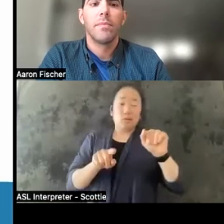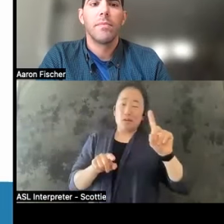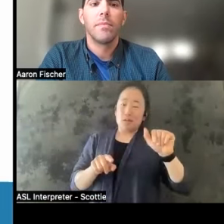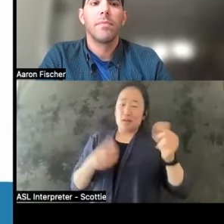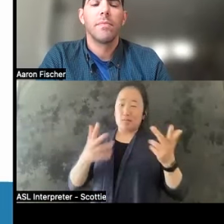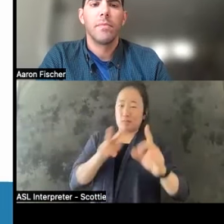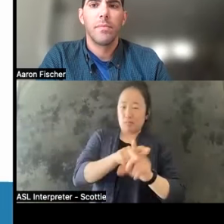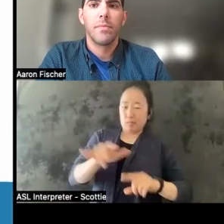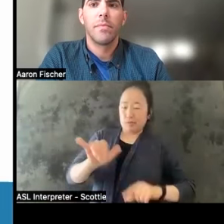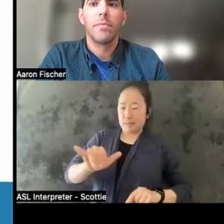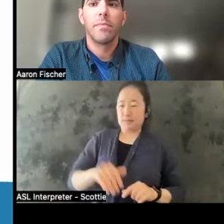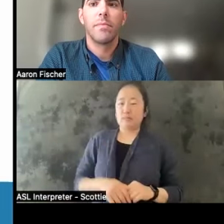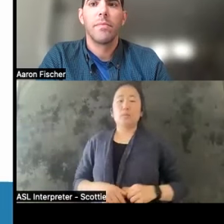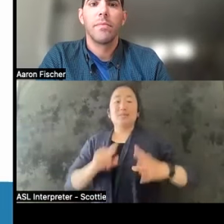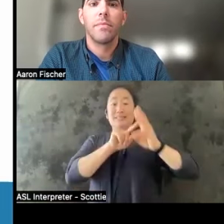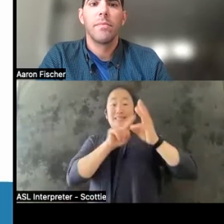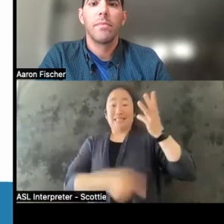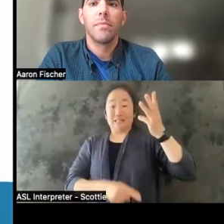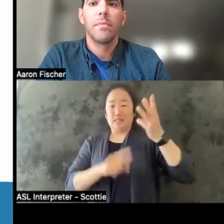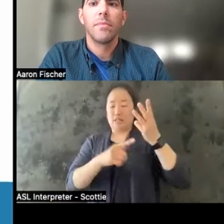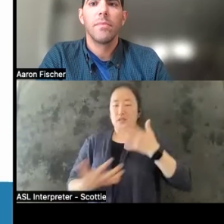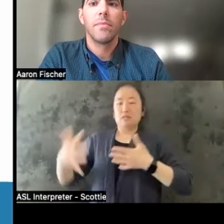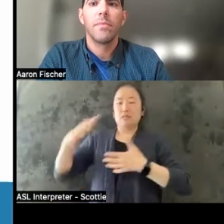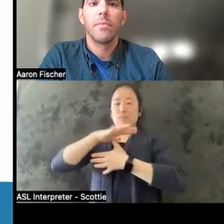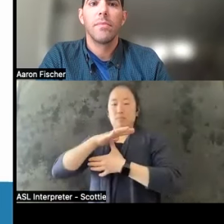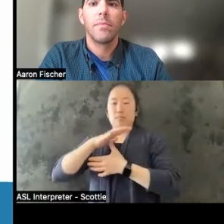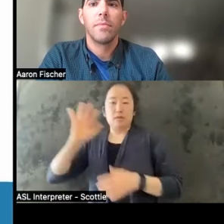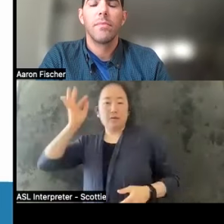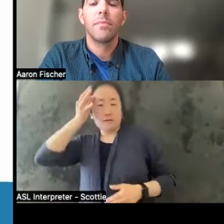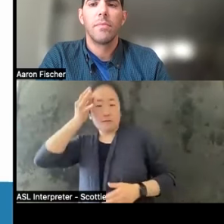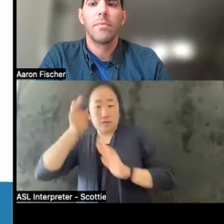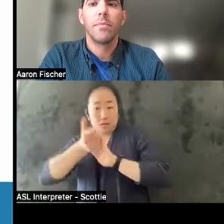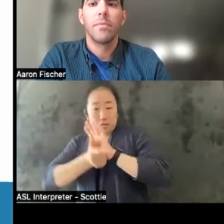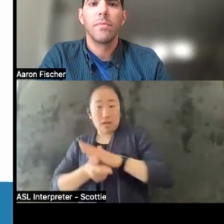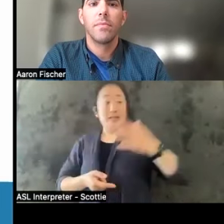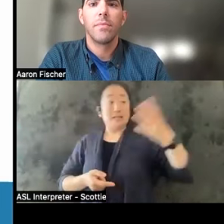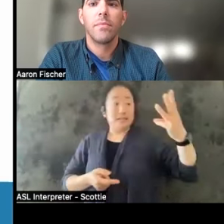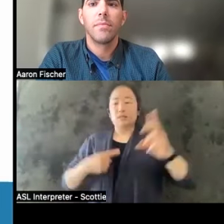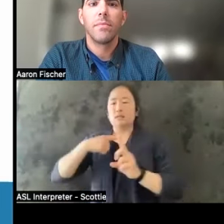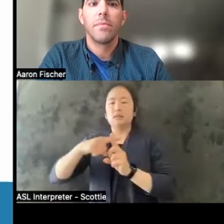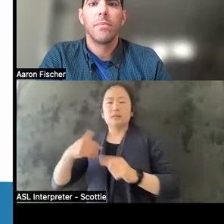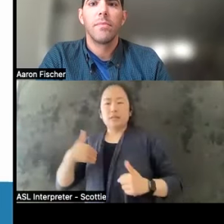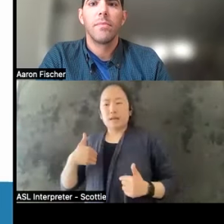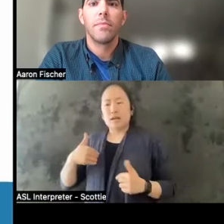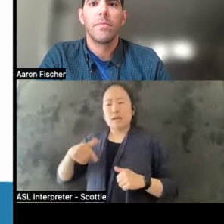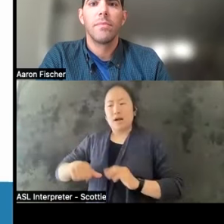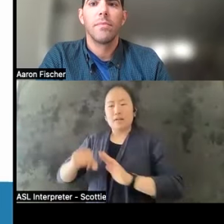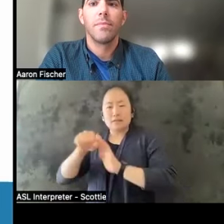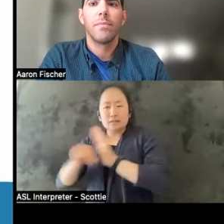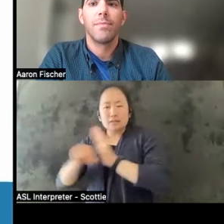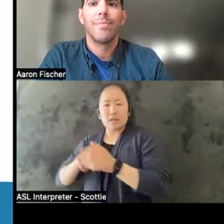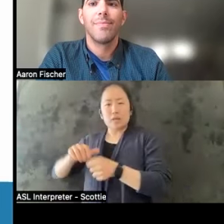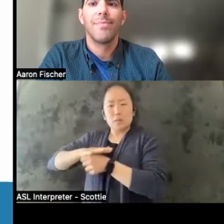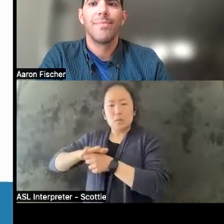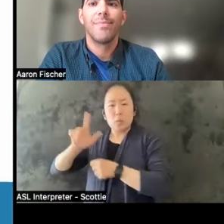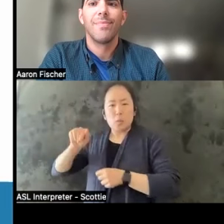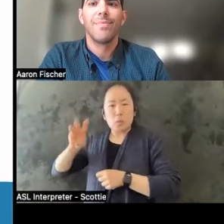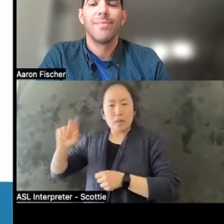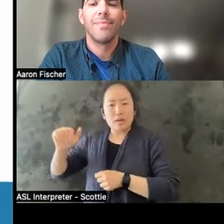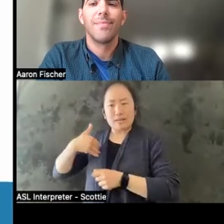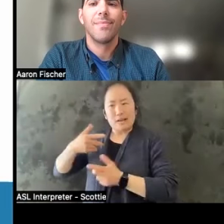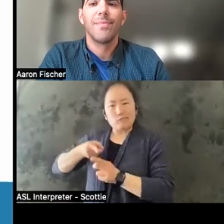main federal laws. In addition to these, there are state and local laws which are beyond the scope of this because none of us can address all of